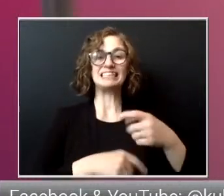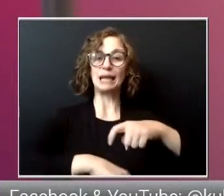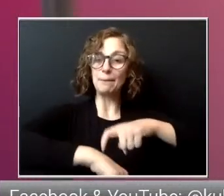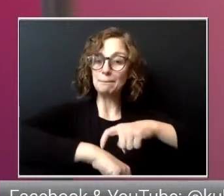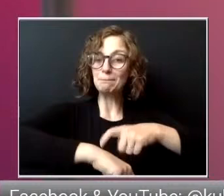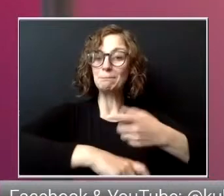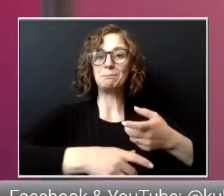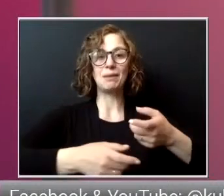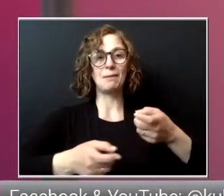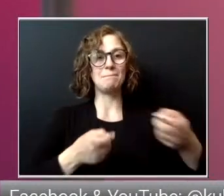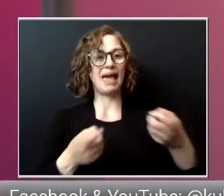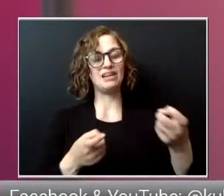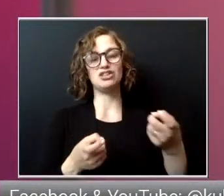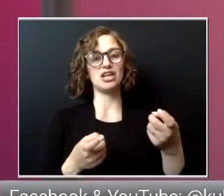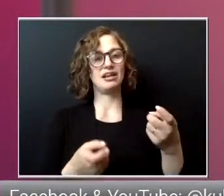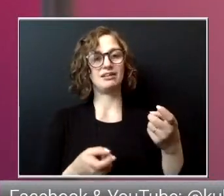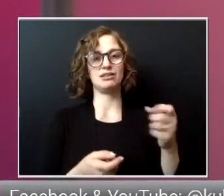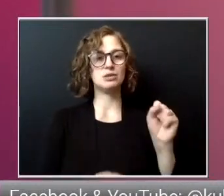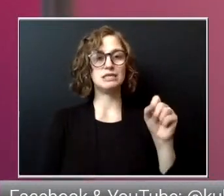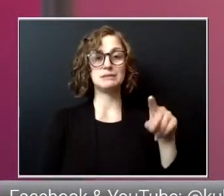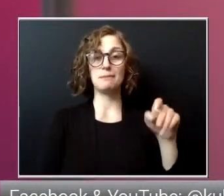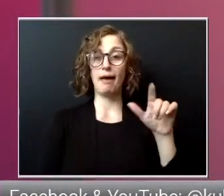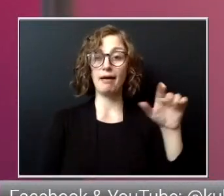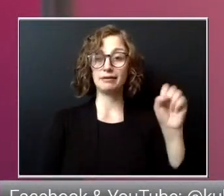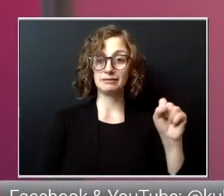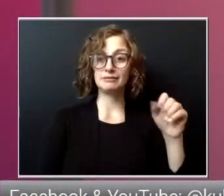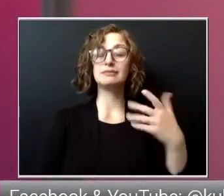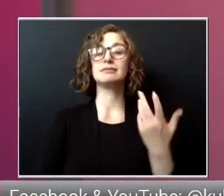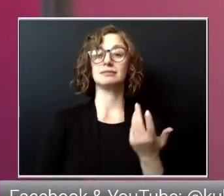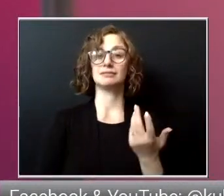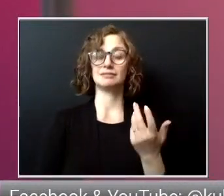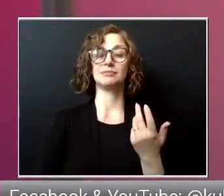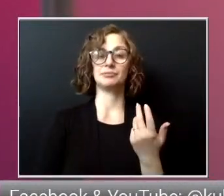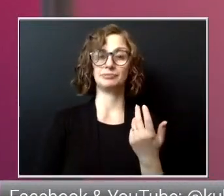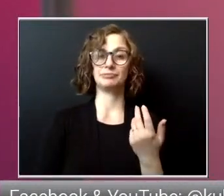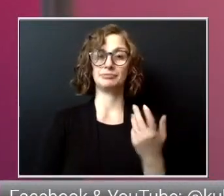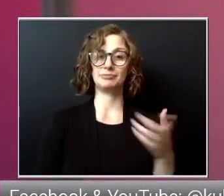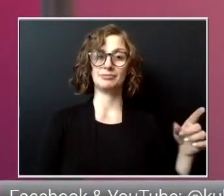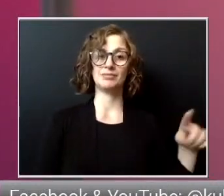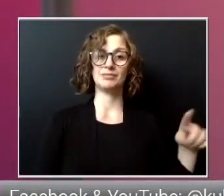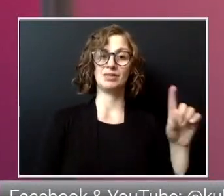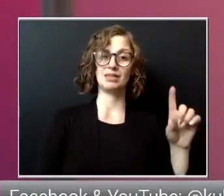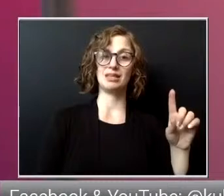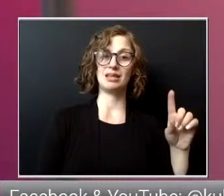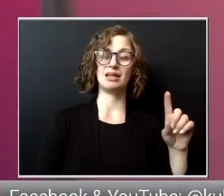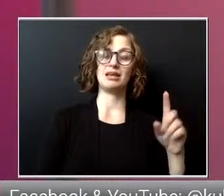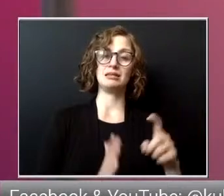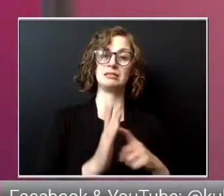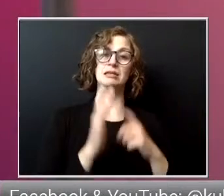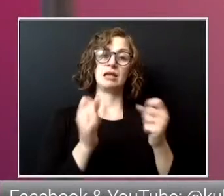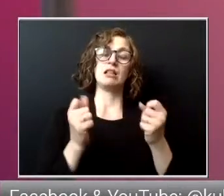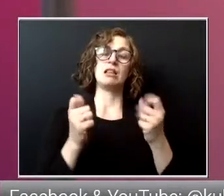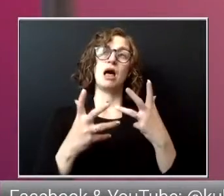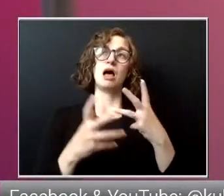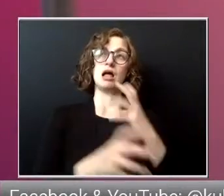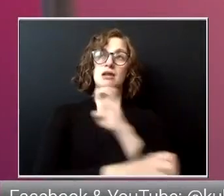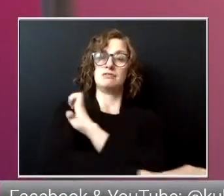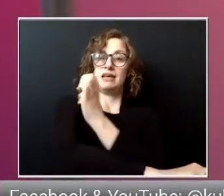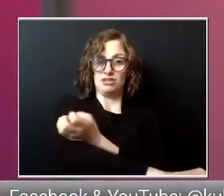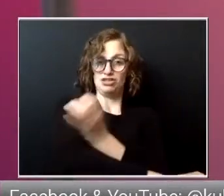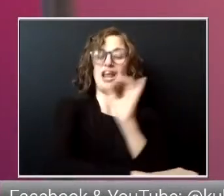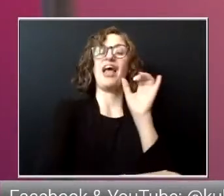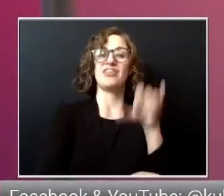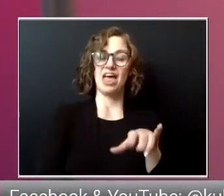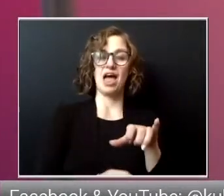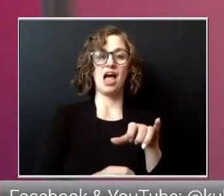those spells do reduce. They take a lot of energy out, which burns a lot of calories. So it's